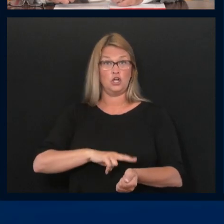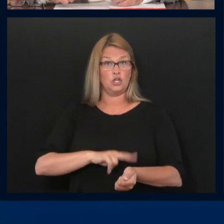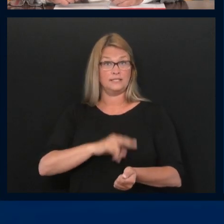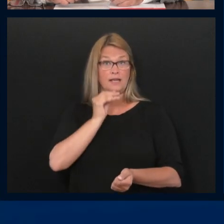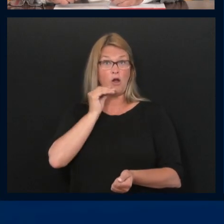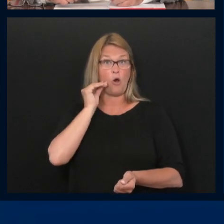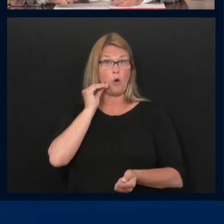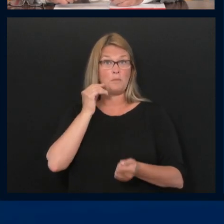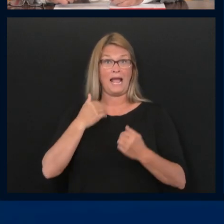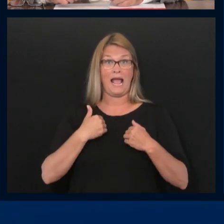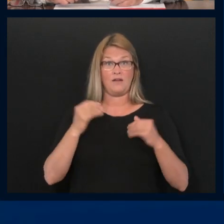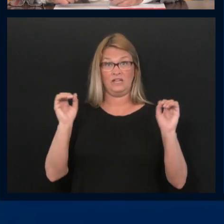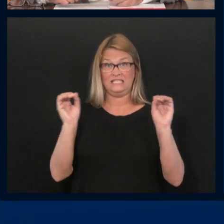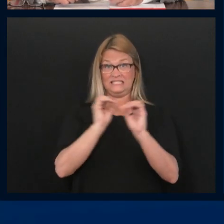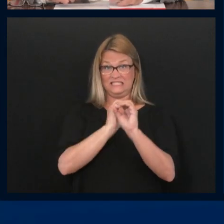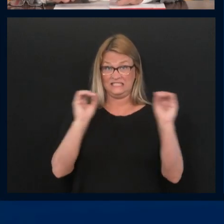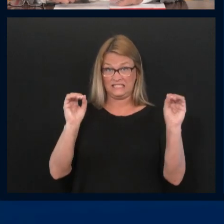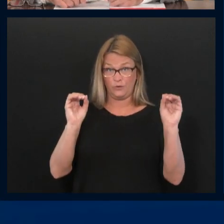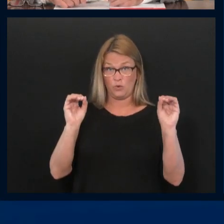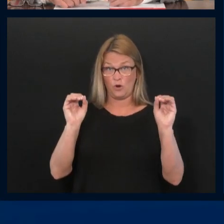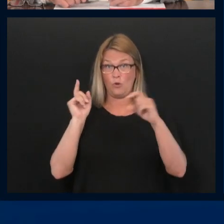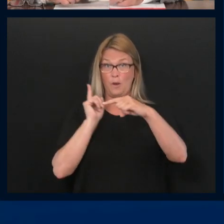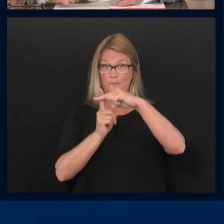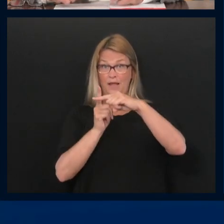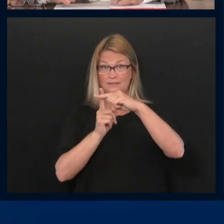had no active